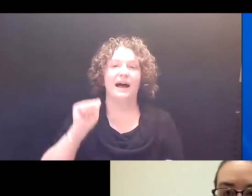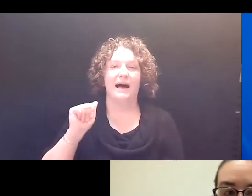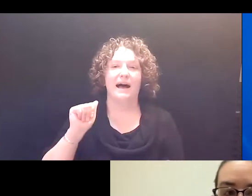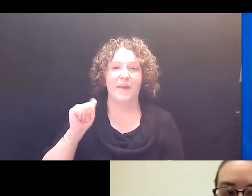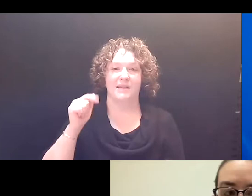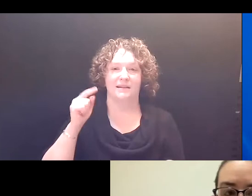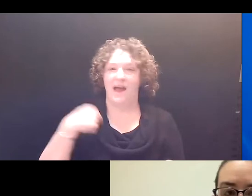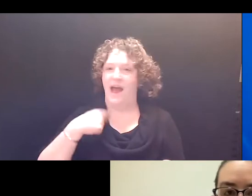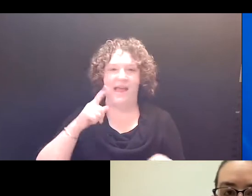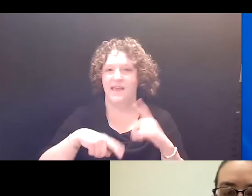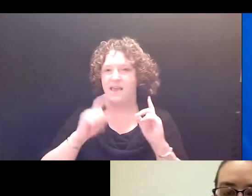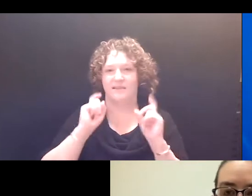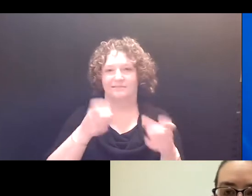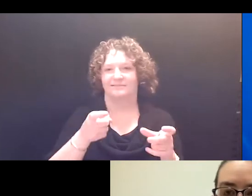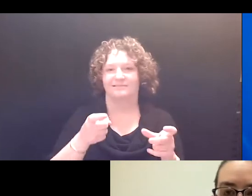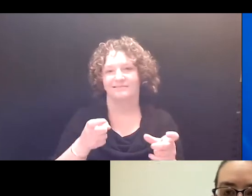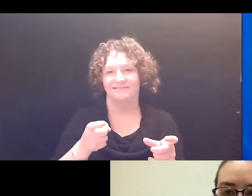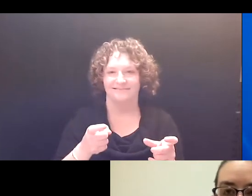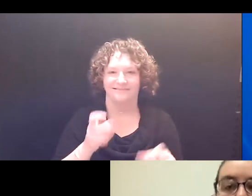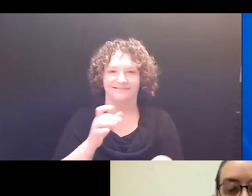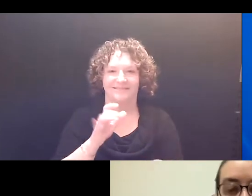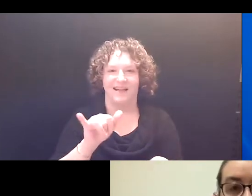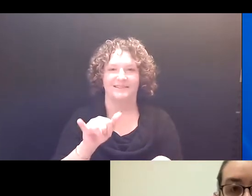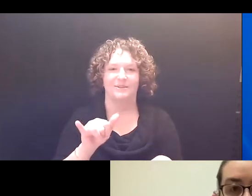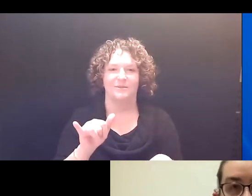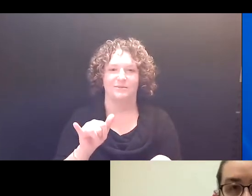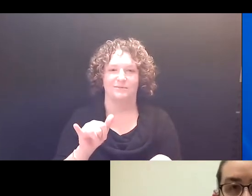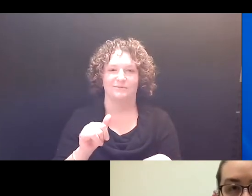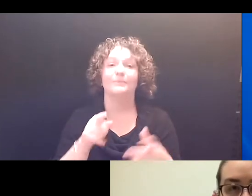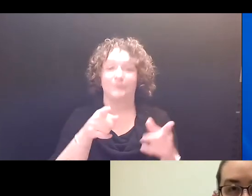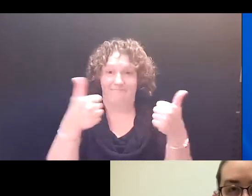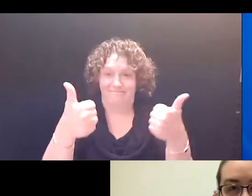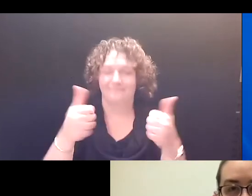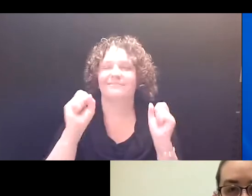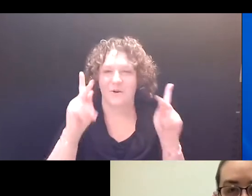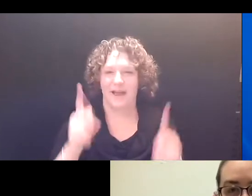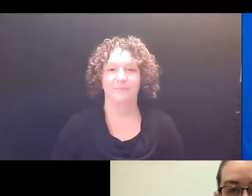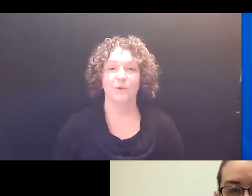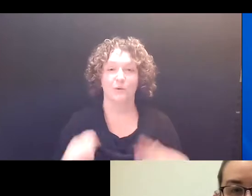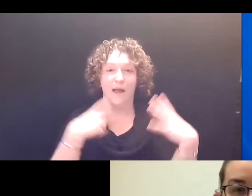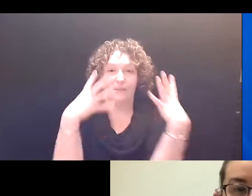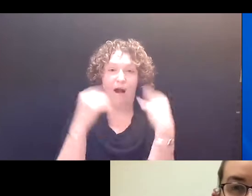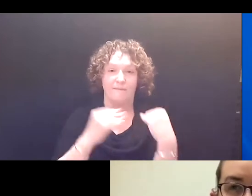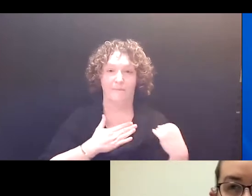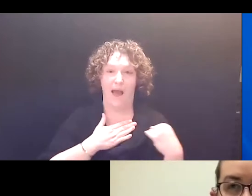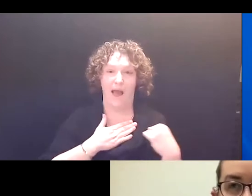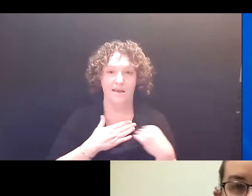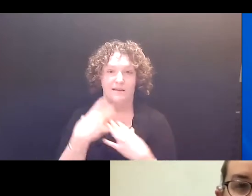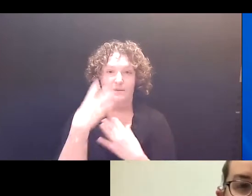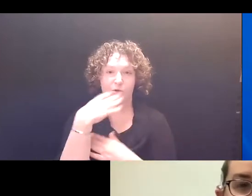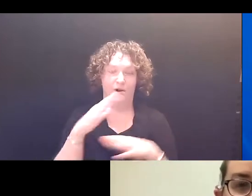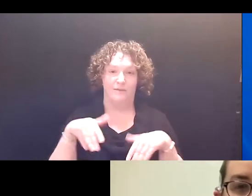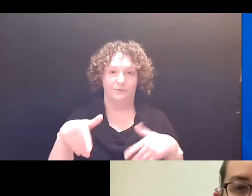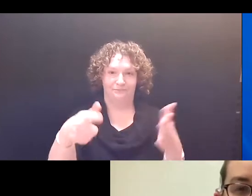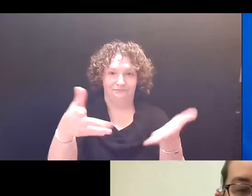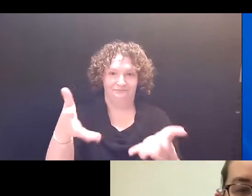Oh, not yet. Okay. Amanda, I can't give her co-host. Okay. All right, great. So